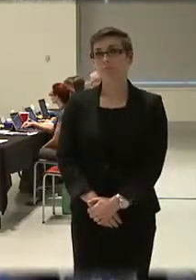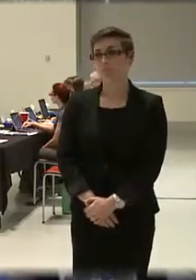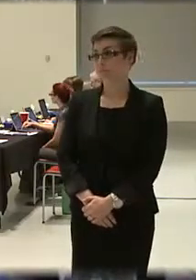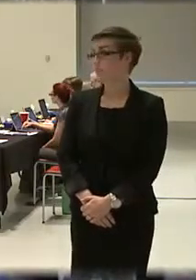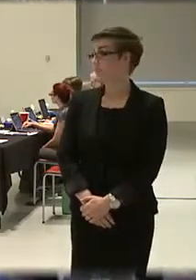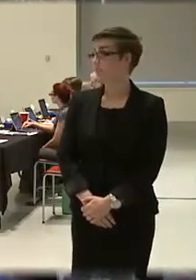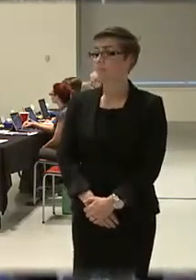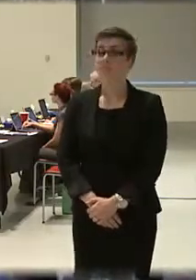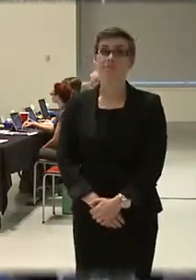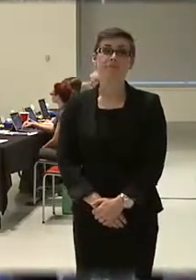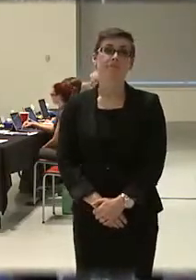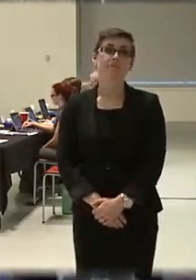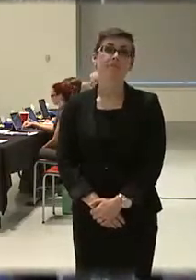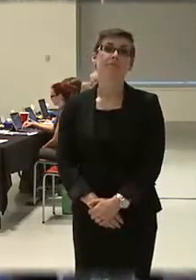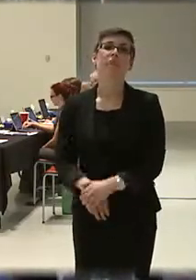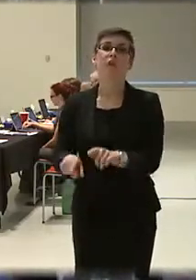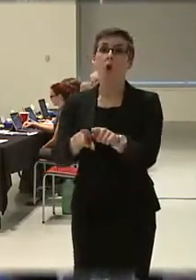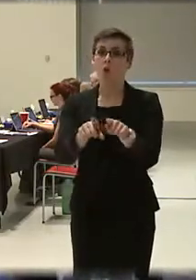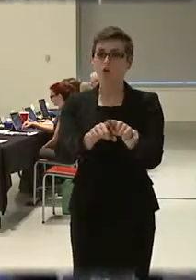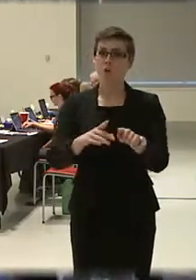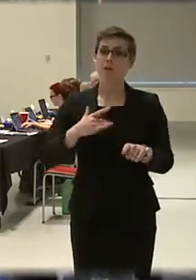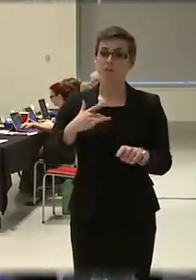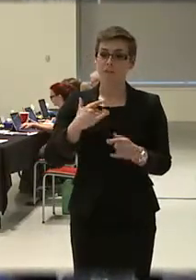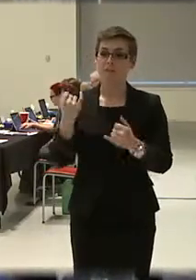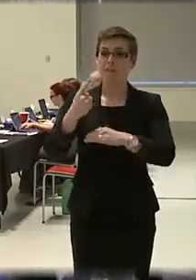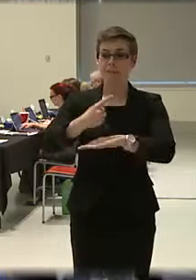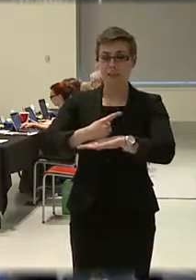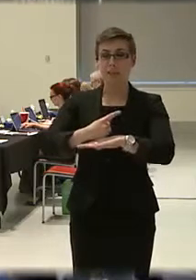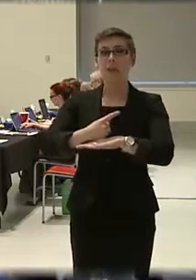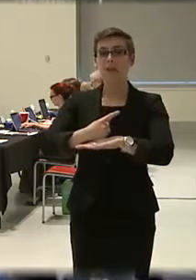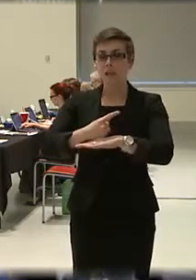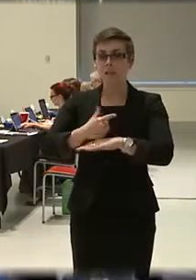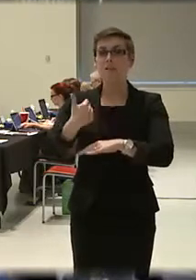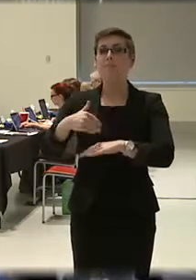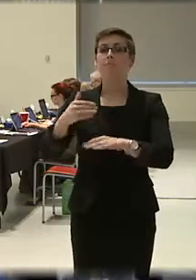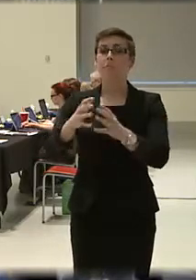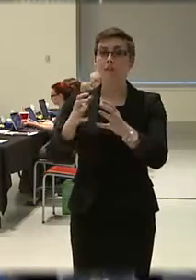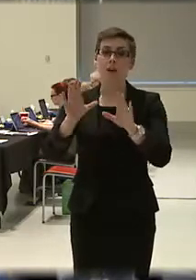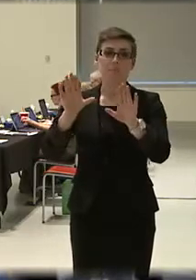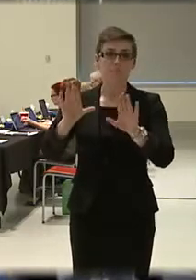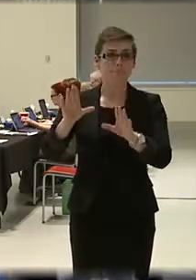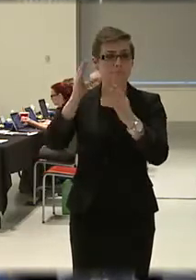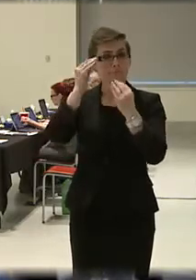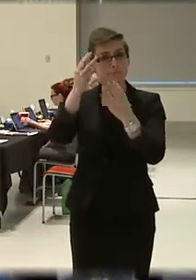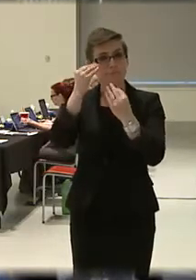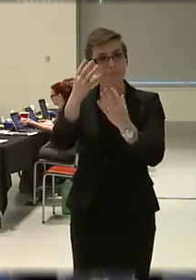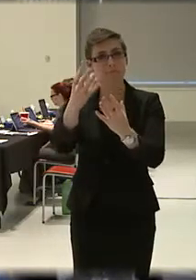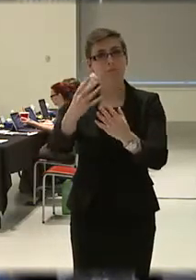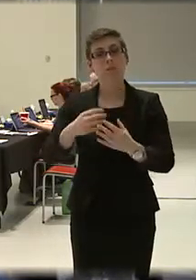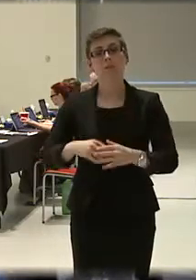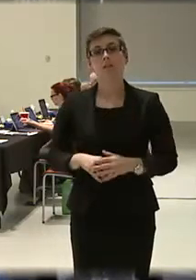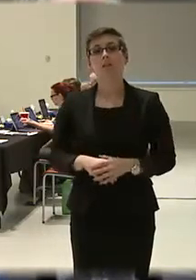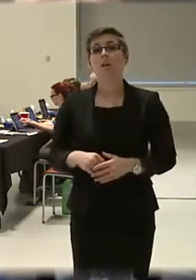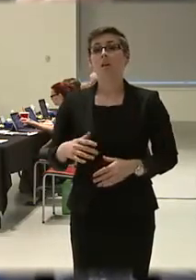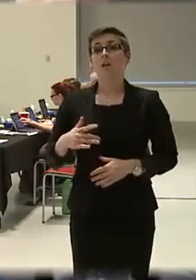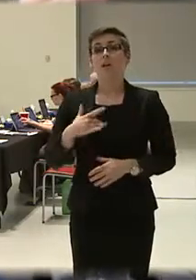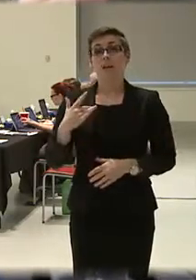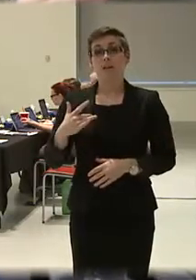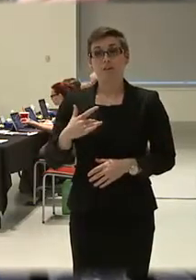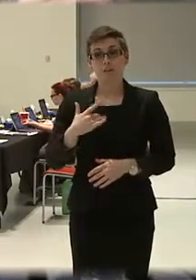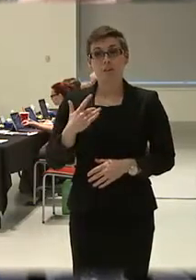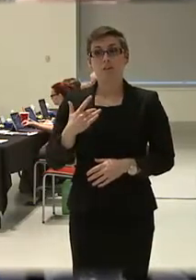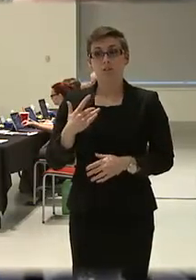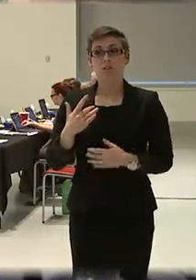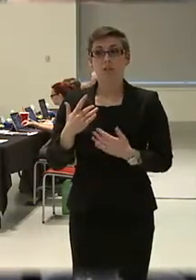Also thought today was very informative, and feel like I'm definitely leaving